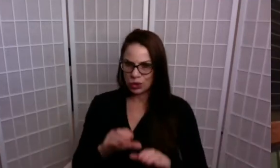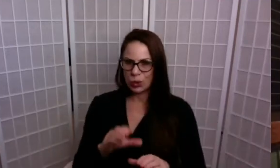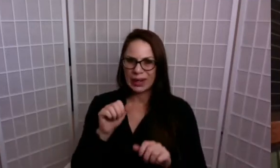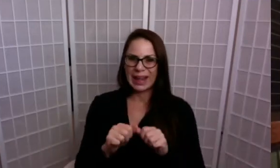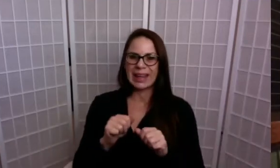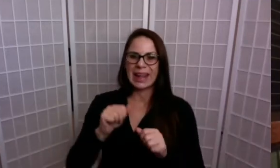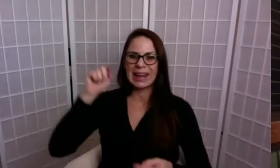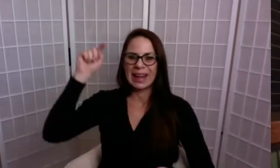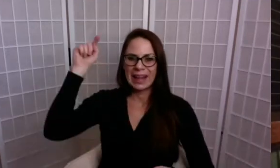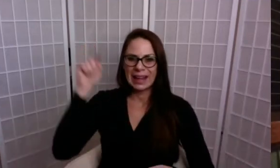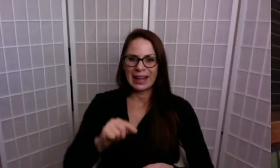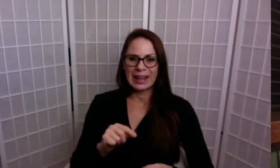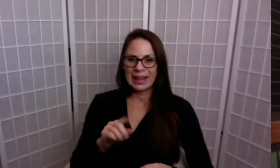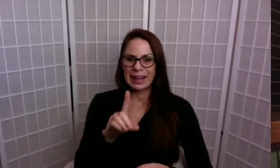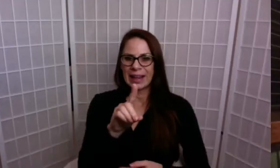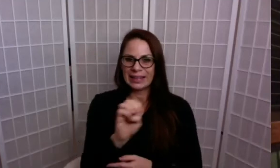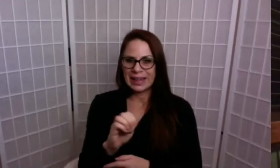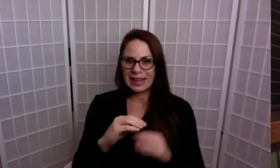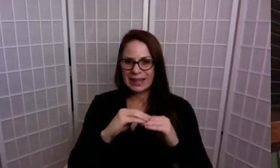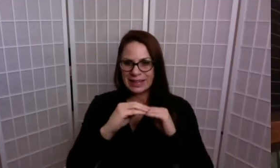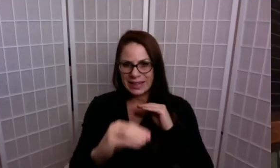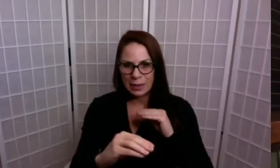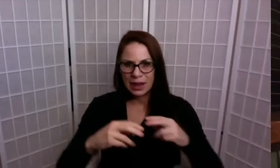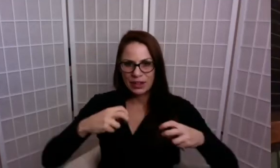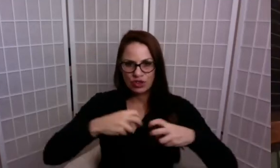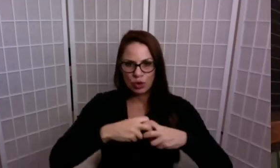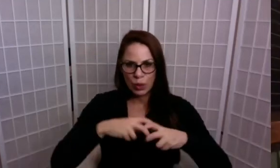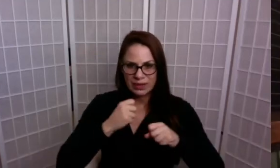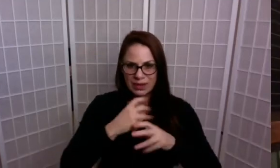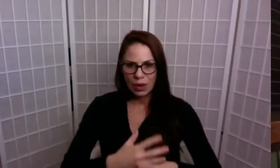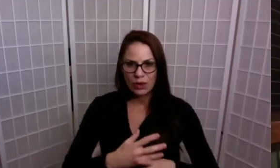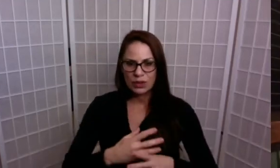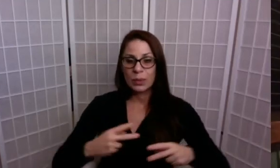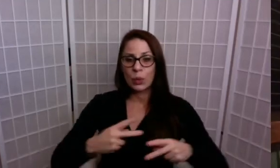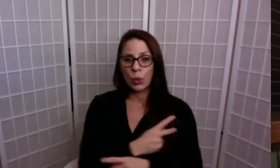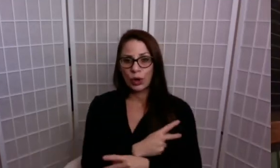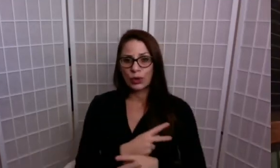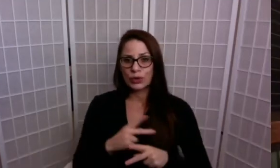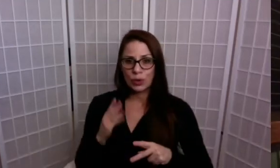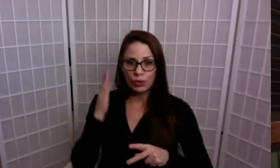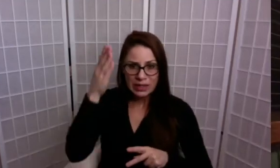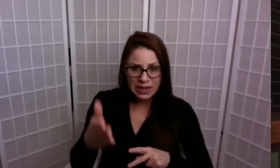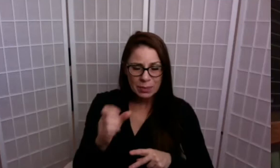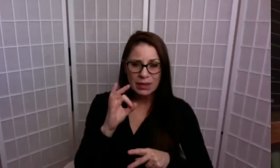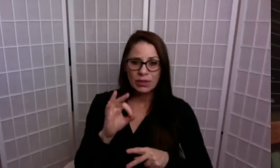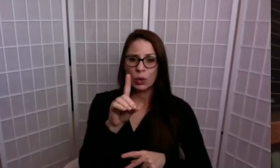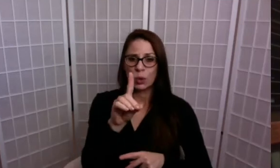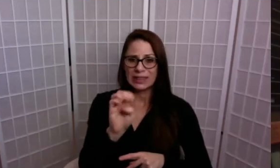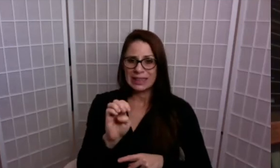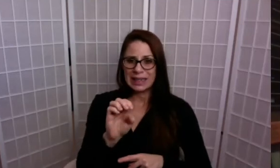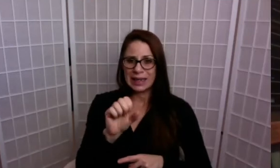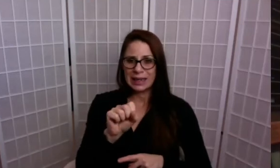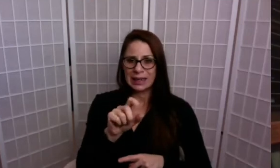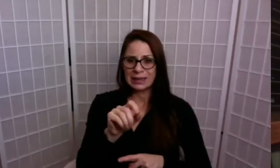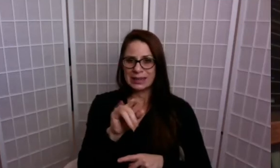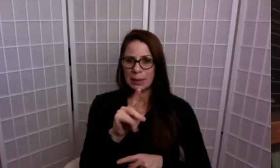actually cause arthritis or other conditions to actually worsen over time. So if you destabilize a joint and you're trying to treat the arthritic pain